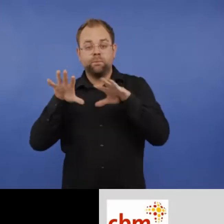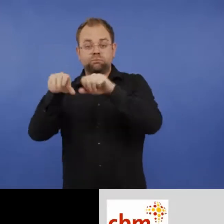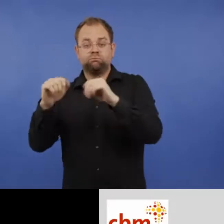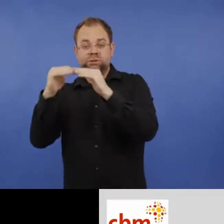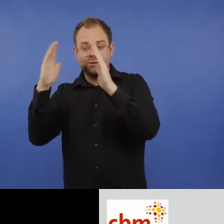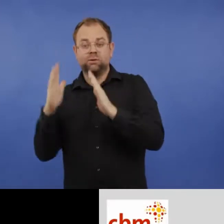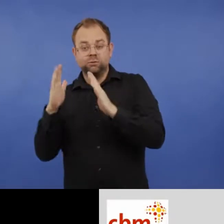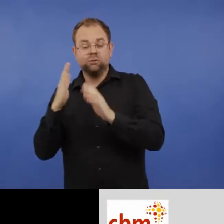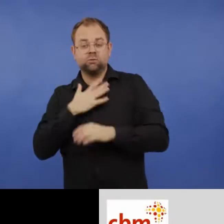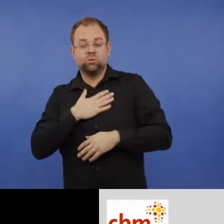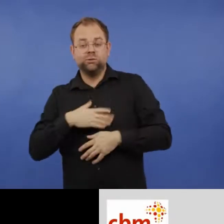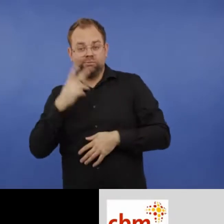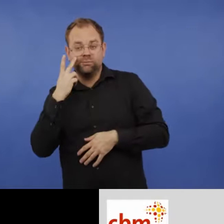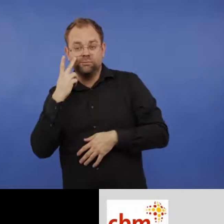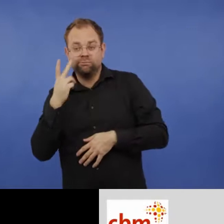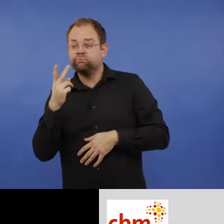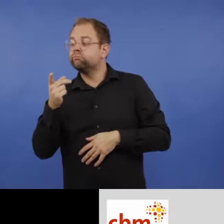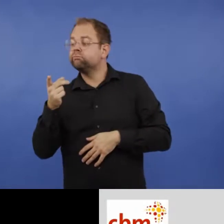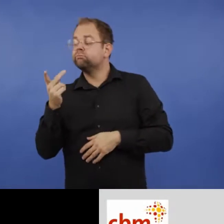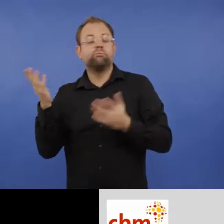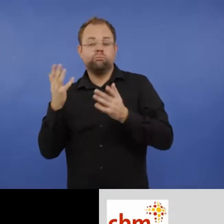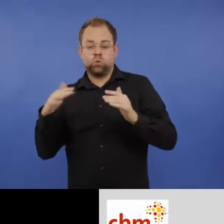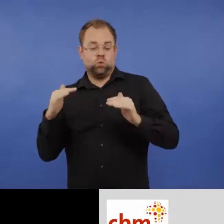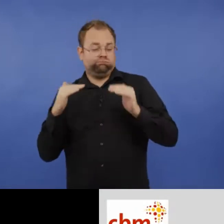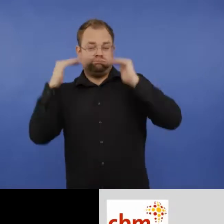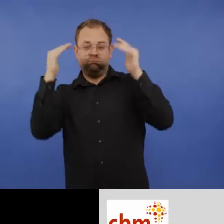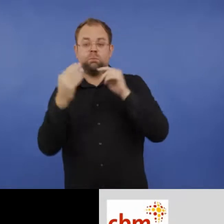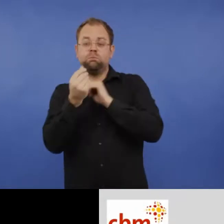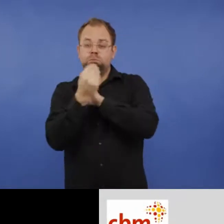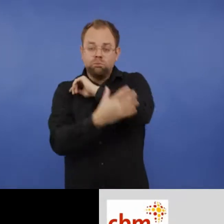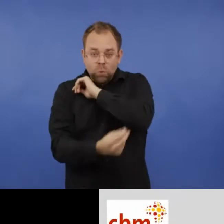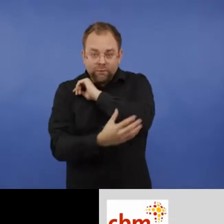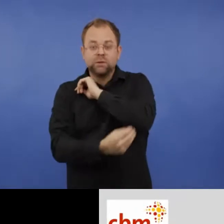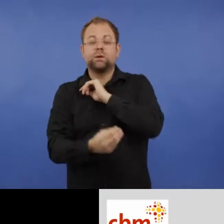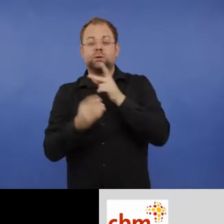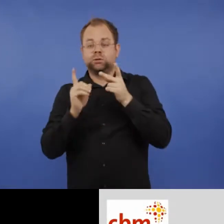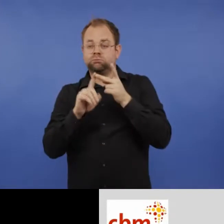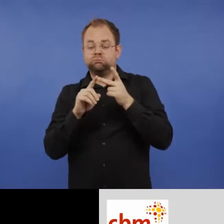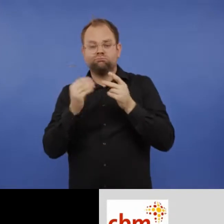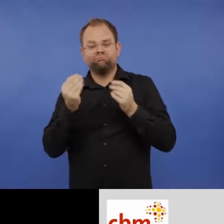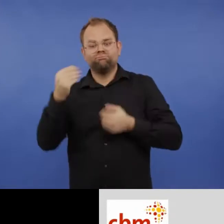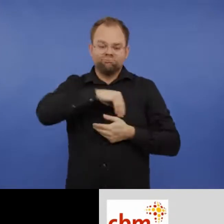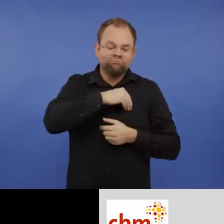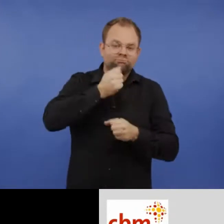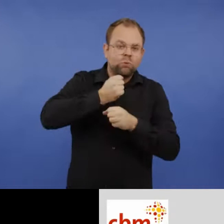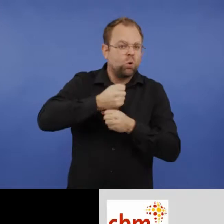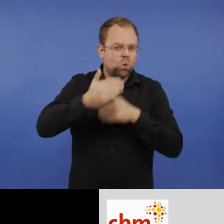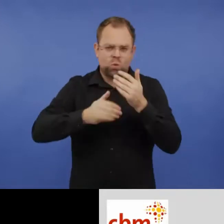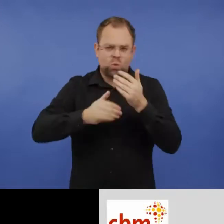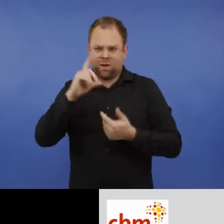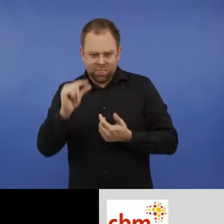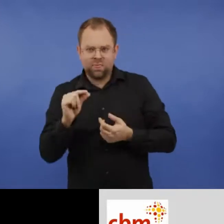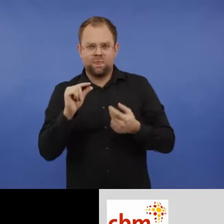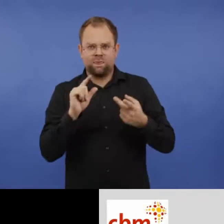country, where host communities are also struggling. While refugees often benefit from general